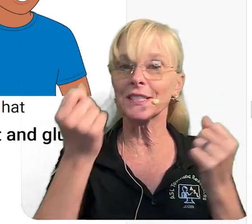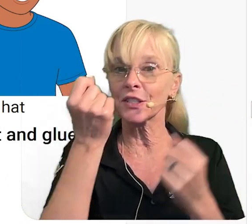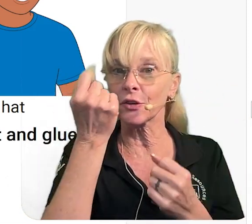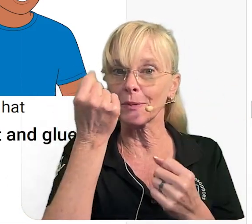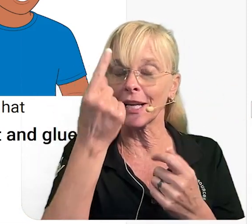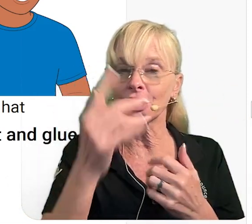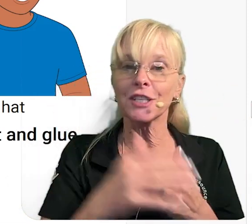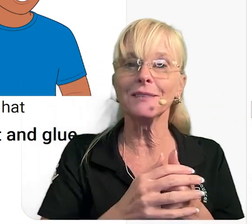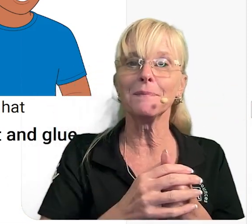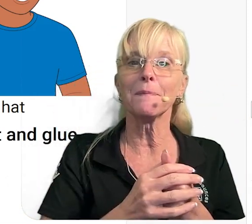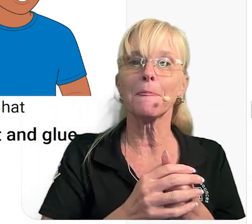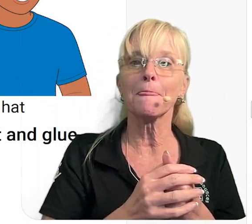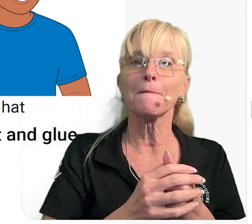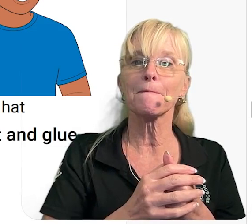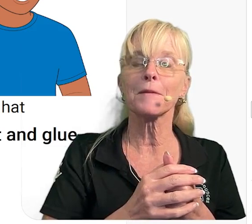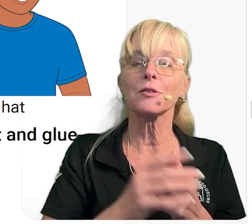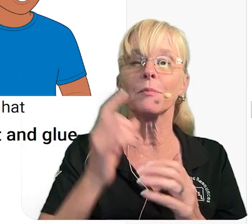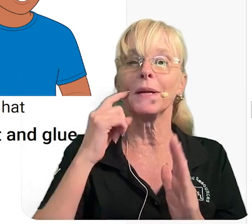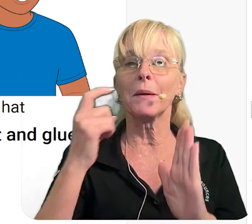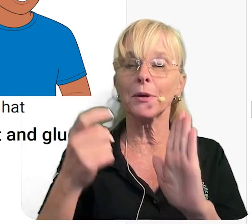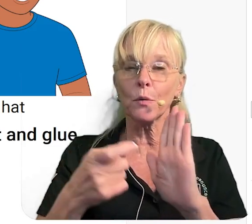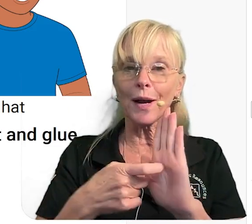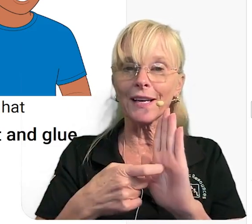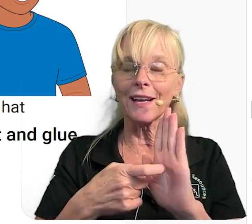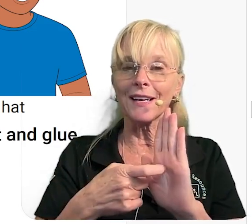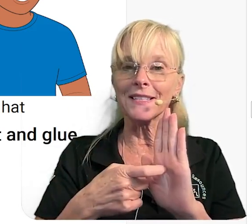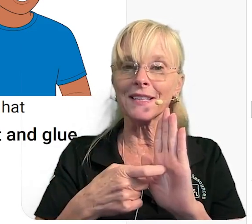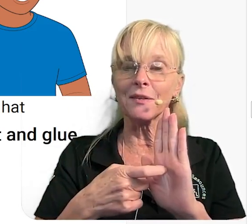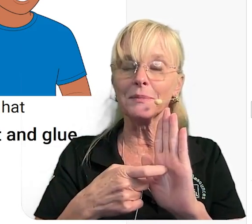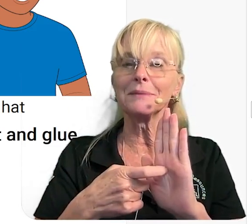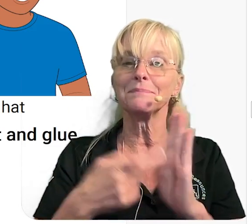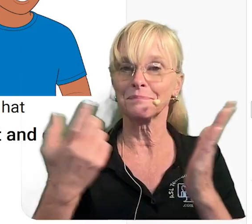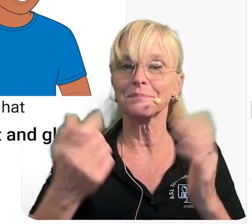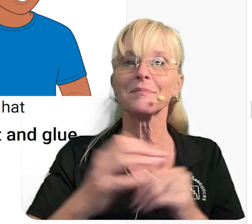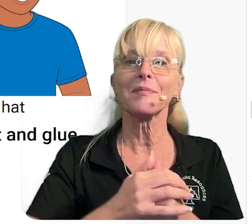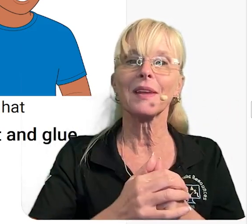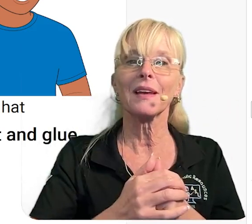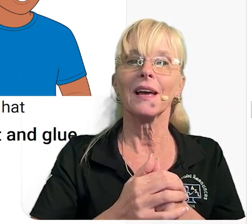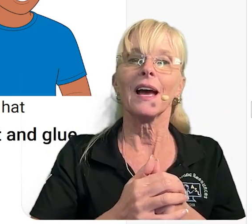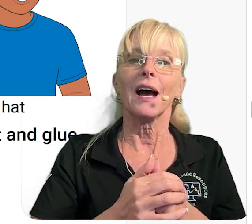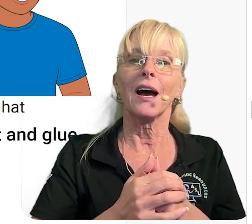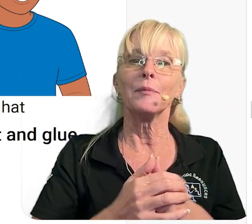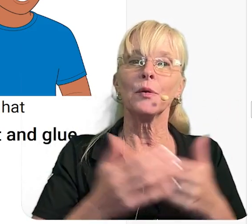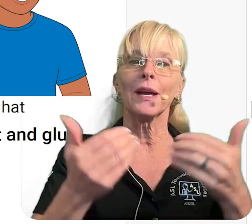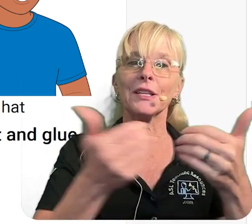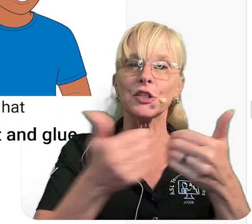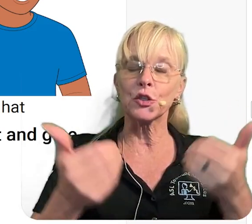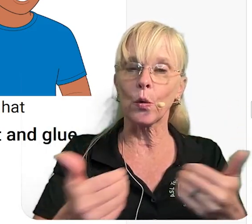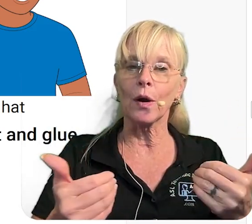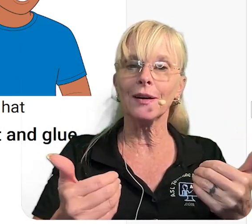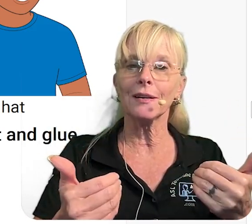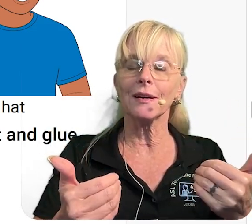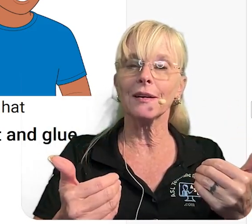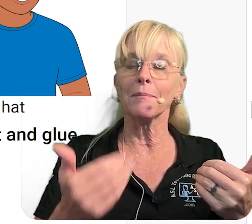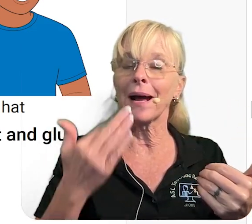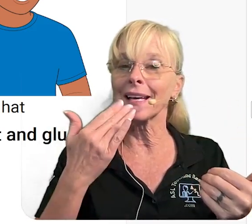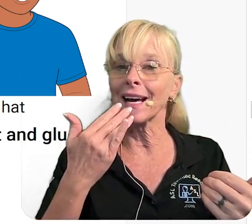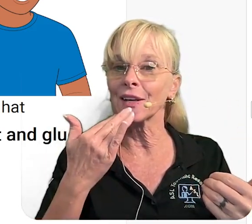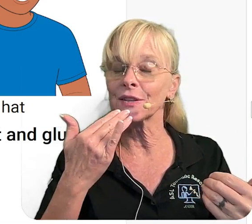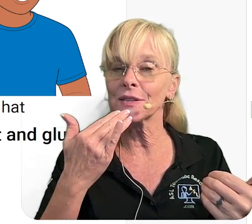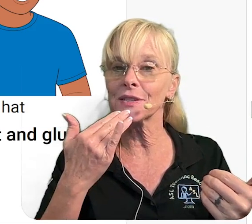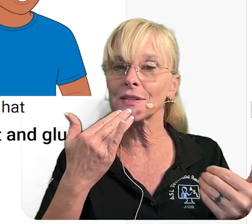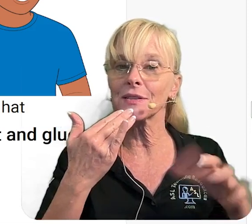visual discrimination. So being able to recognize them. You can sort